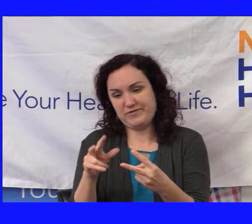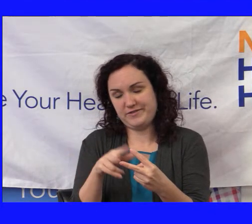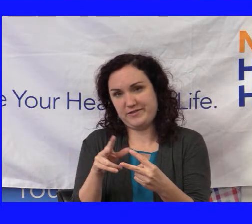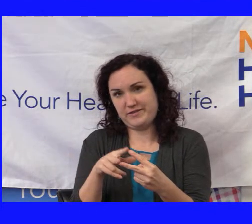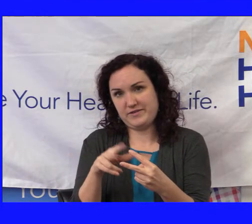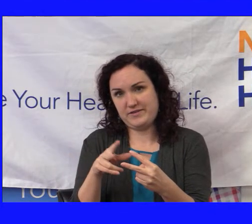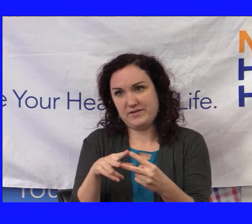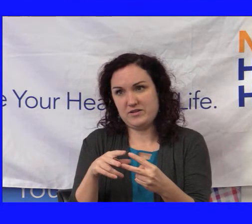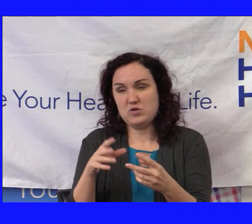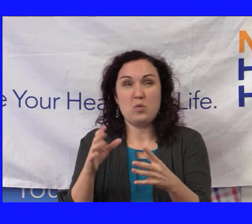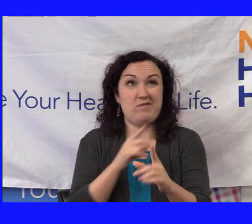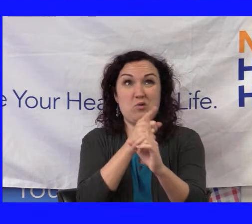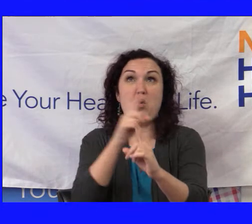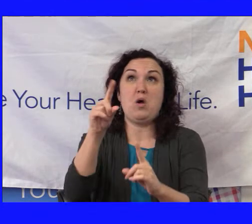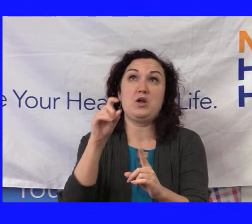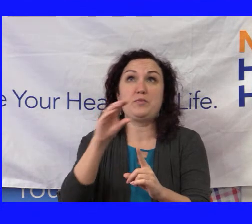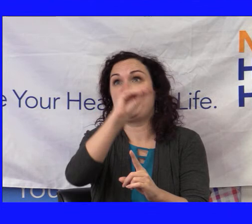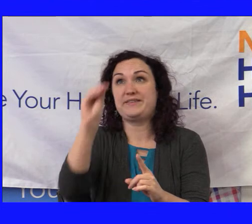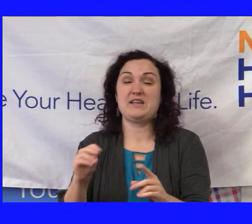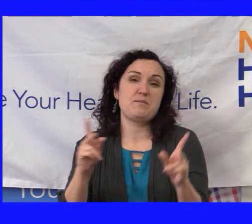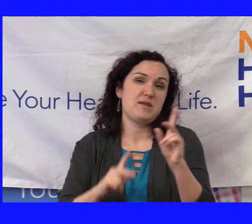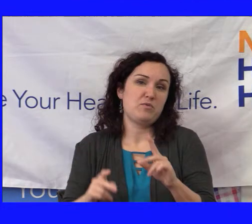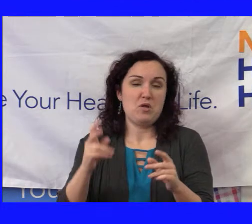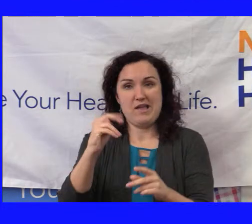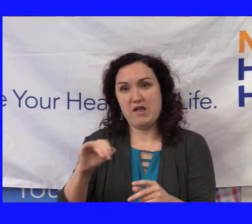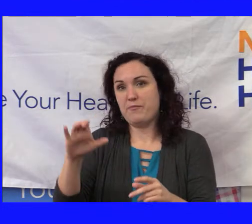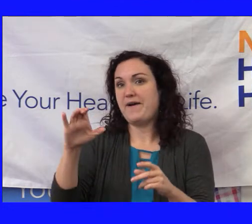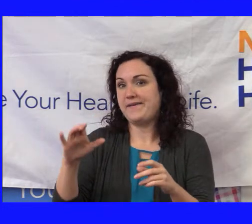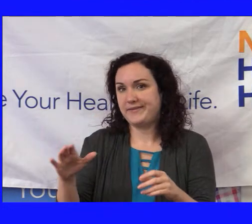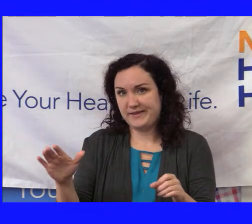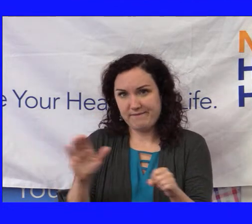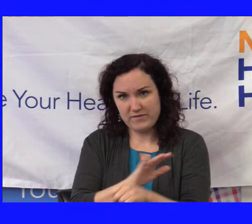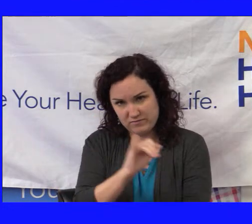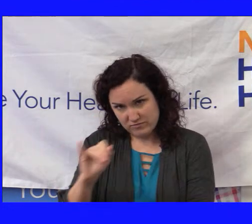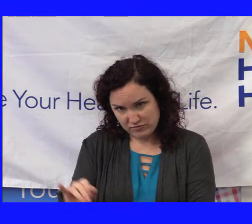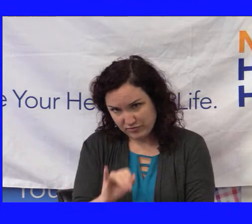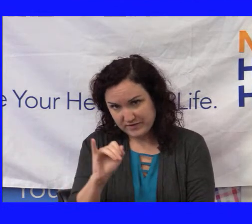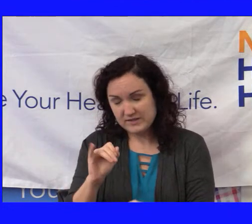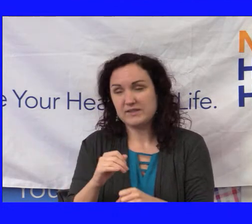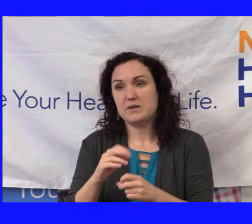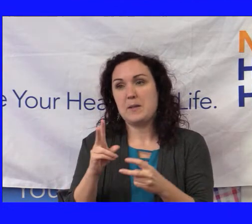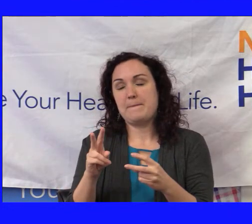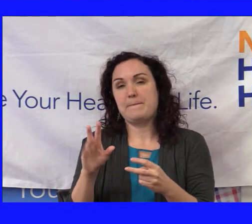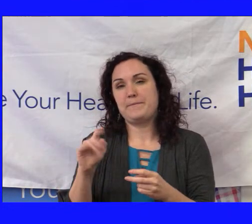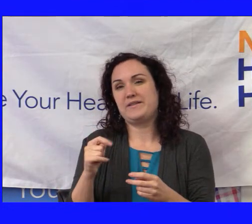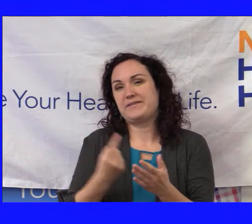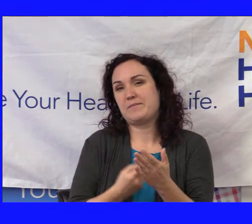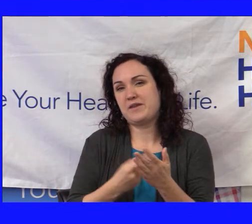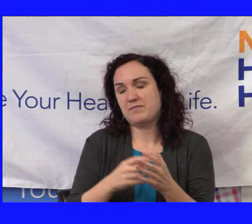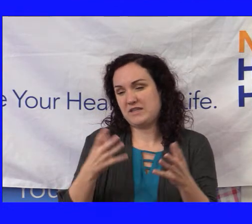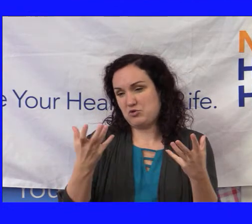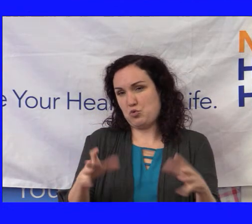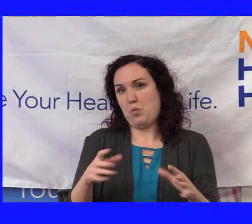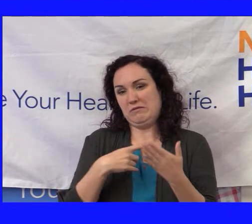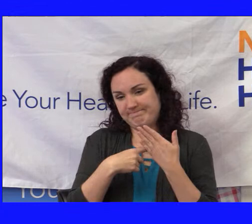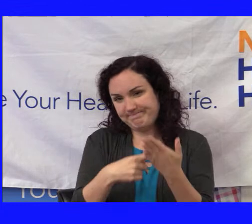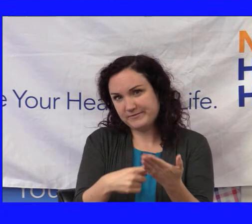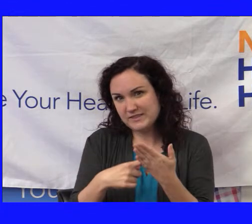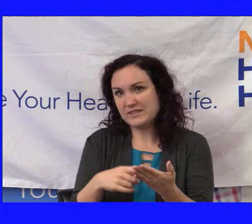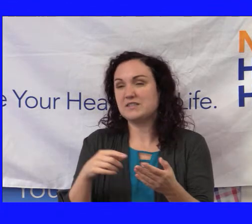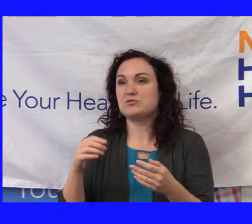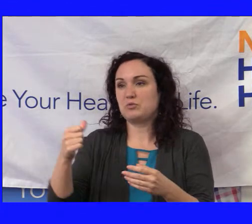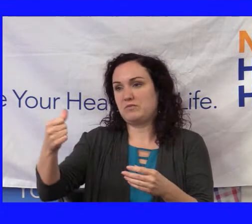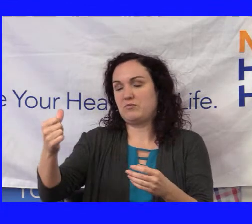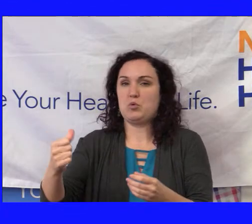to 100%. Right. It's more a measure of our workflow, our ability to make sure those folks get